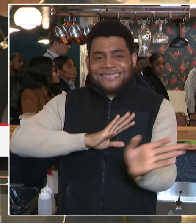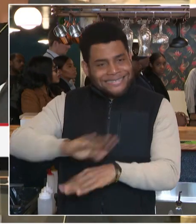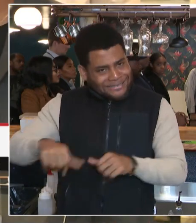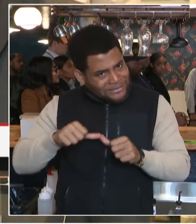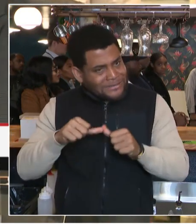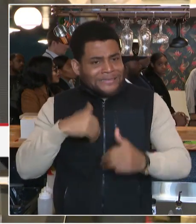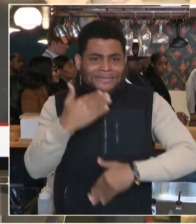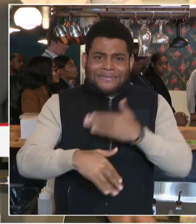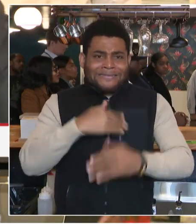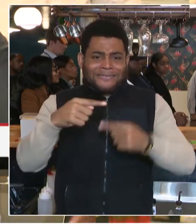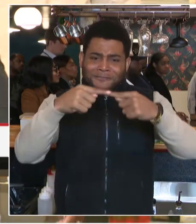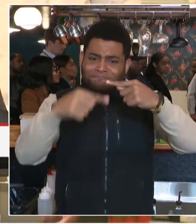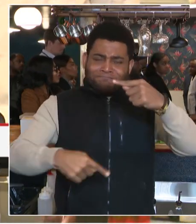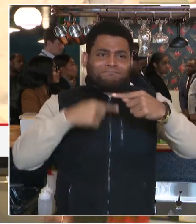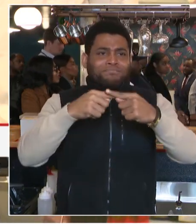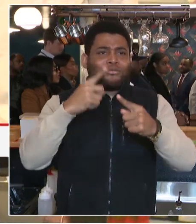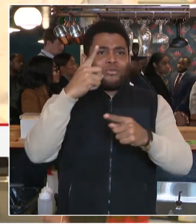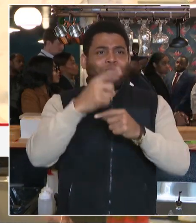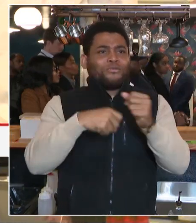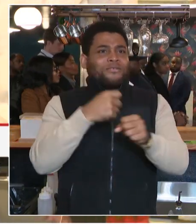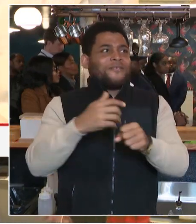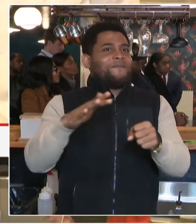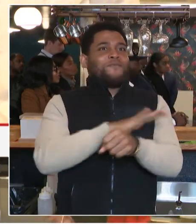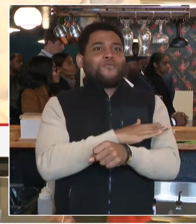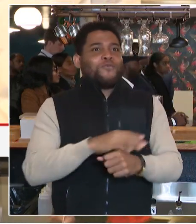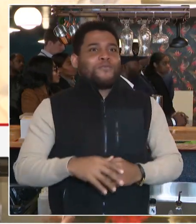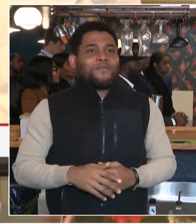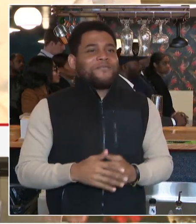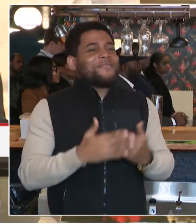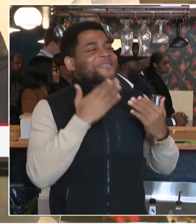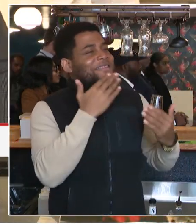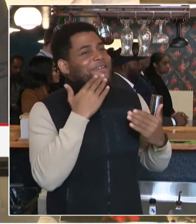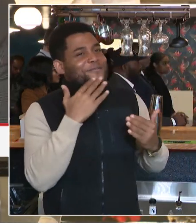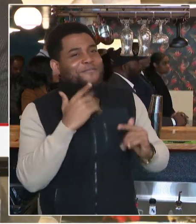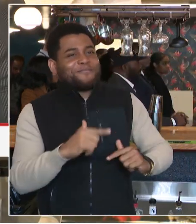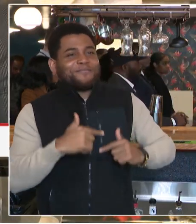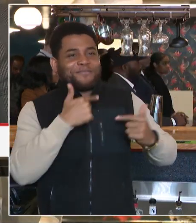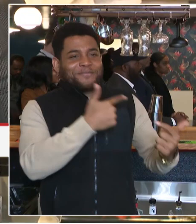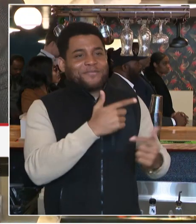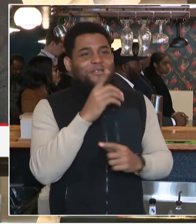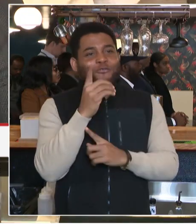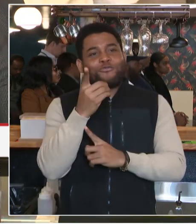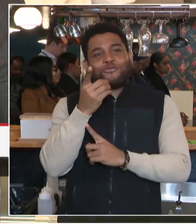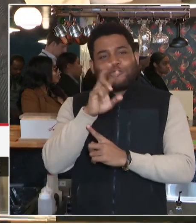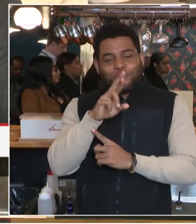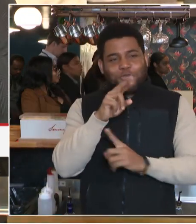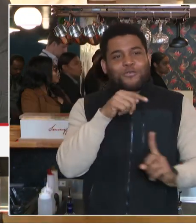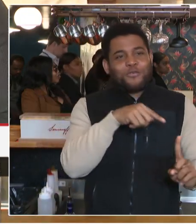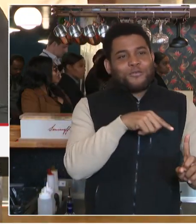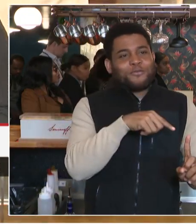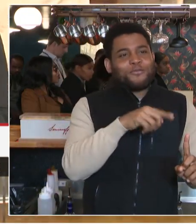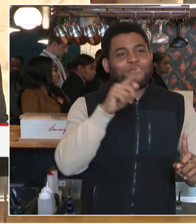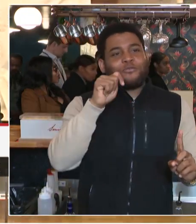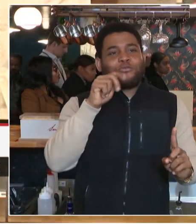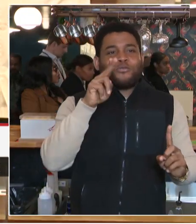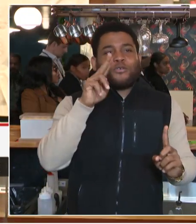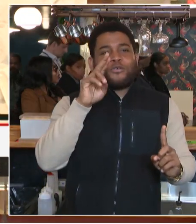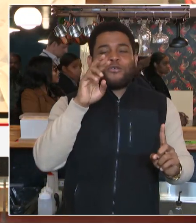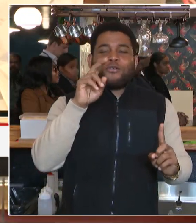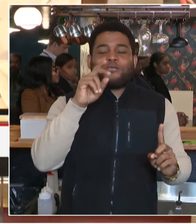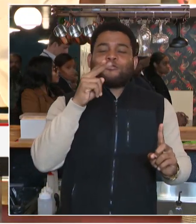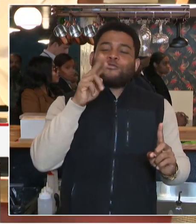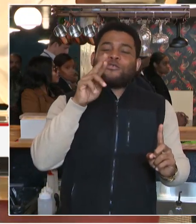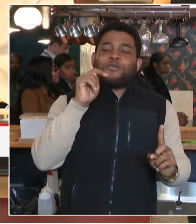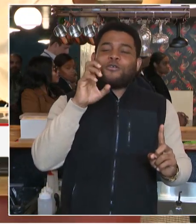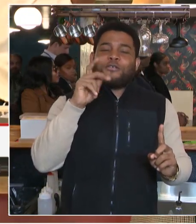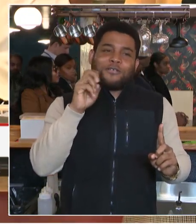Thank you so much, Chef Tate. This is an ecosystem. In order for our businesses to be able to thrive and survive, we need that